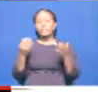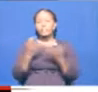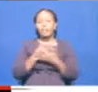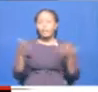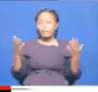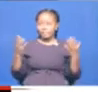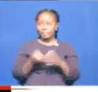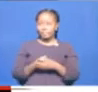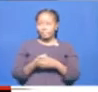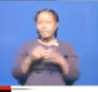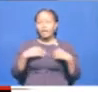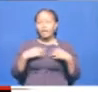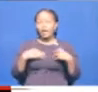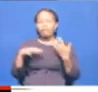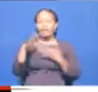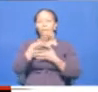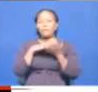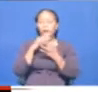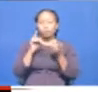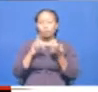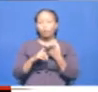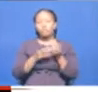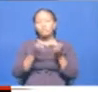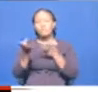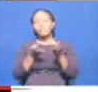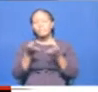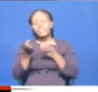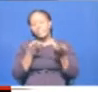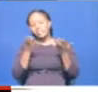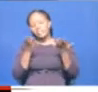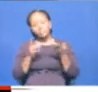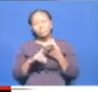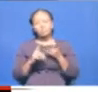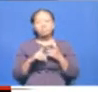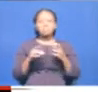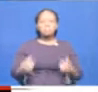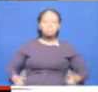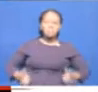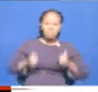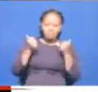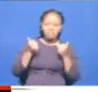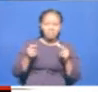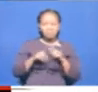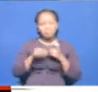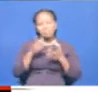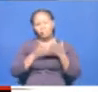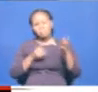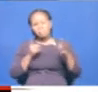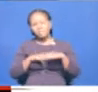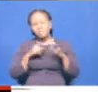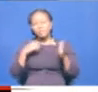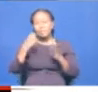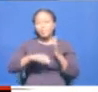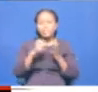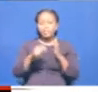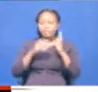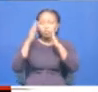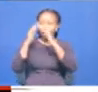find a mix of commercial, residential, retail, sometimes industrial, all providing